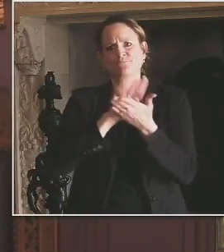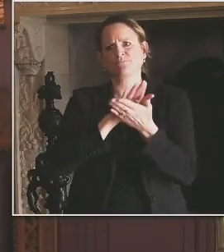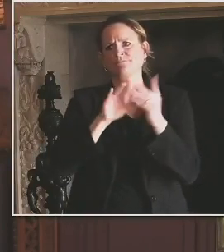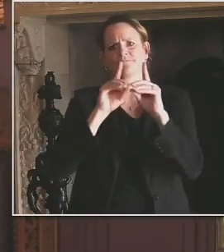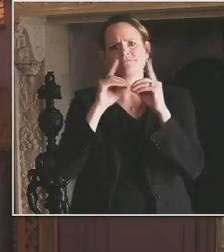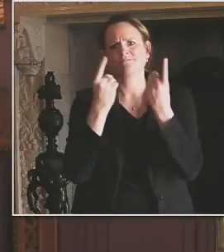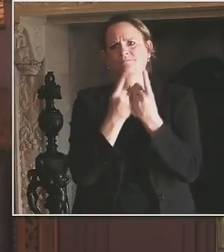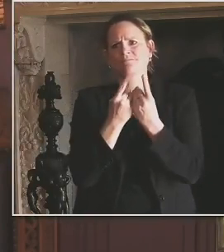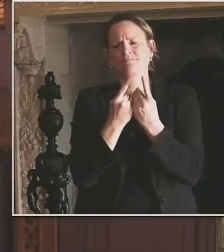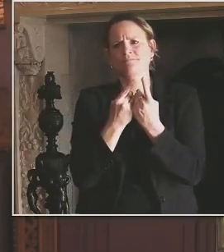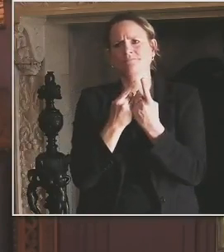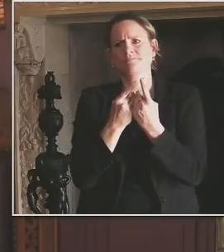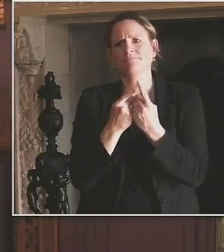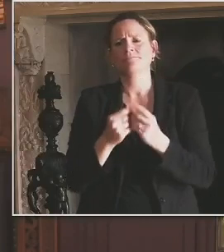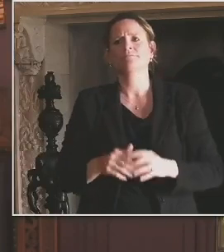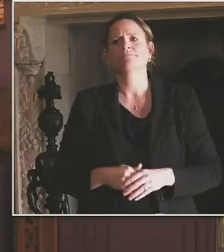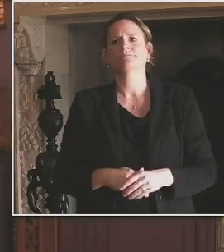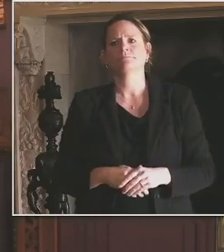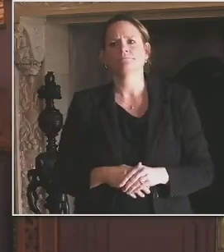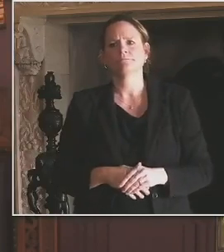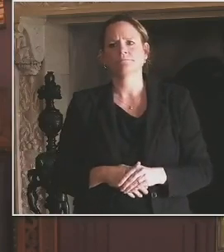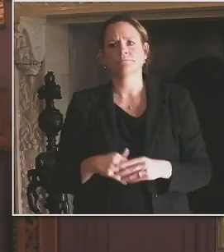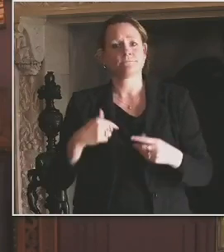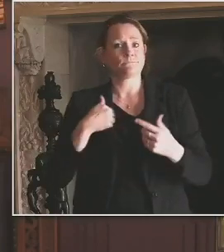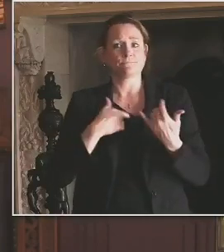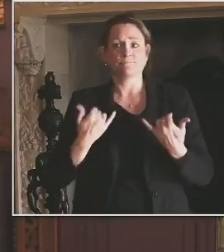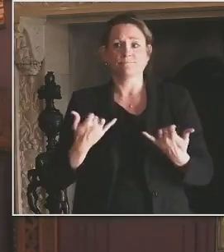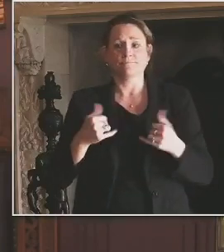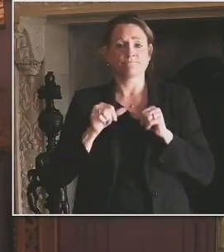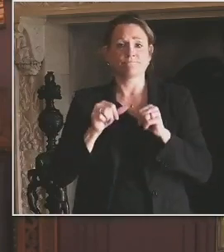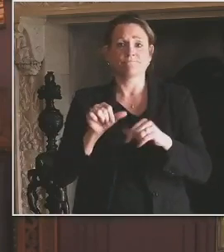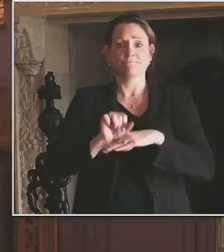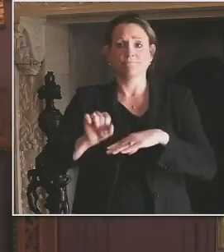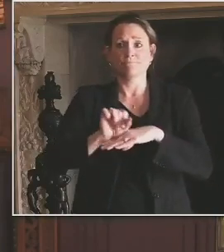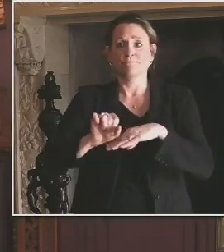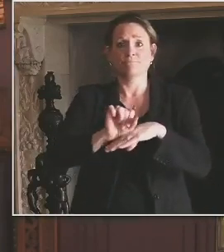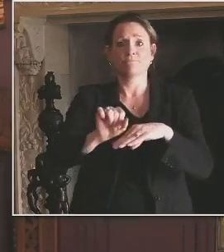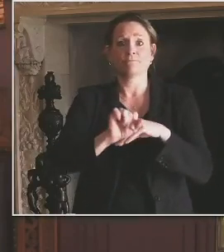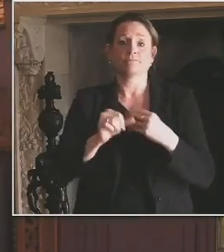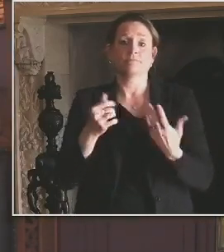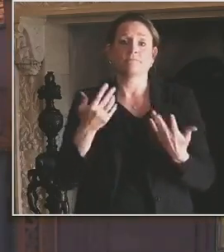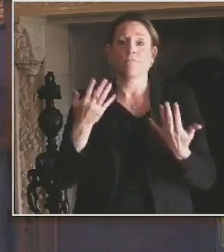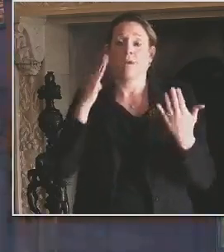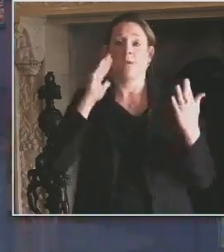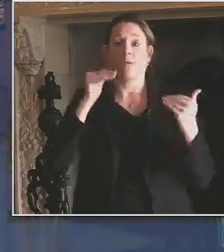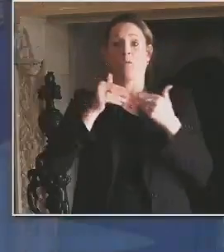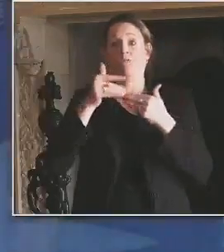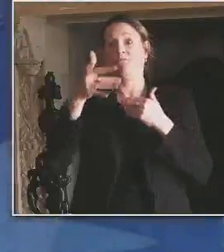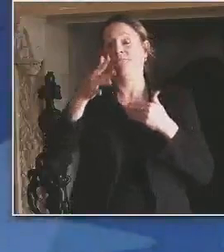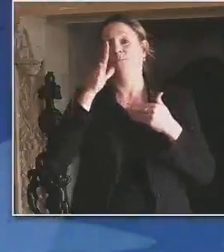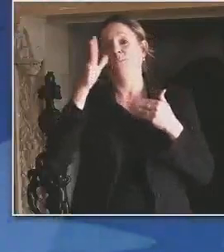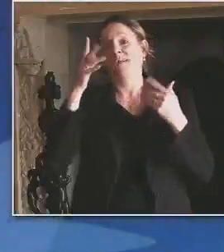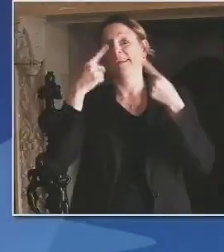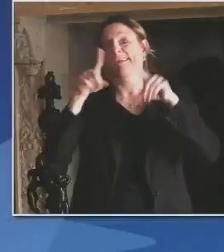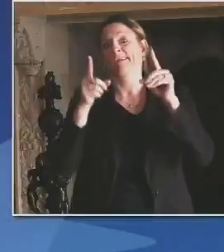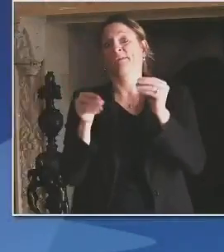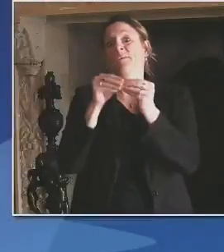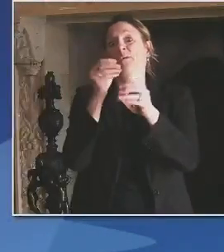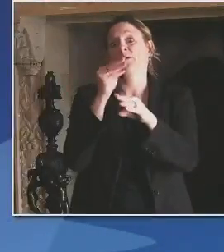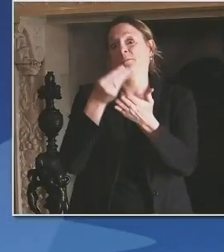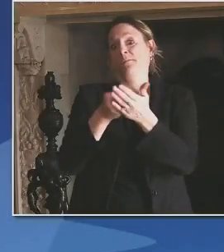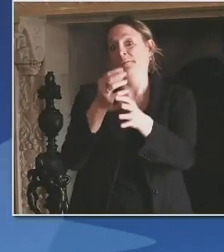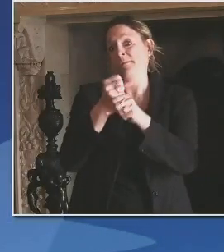that we're working on, and hopefully we'll have some success in that area. All right, and we have gone through our list,